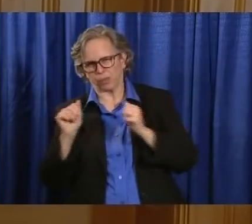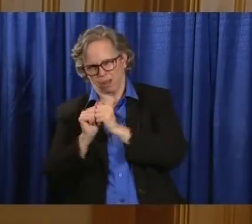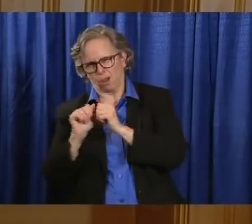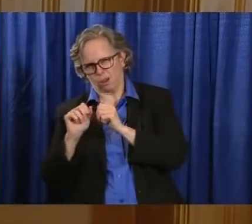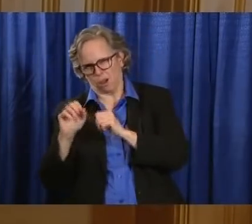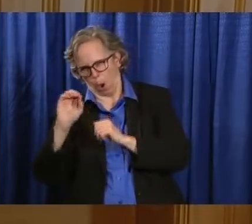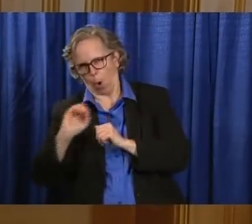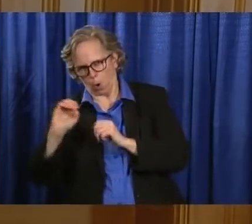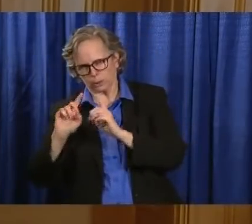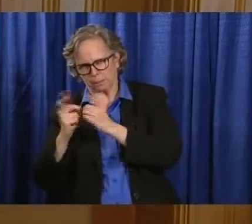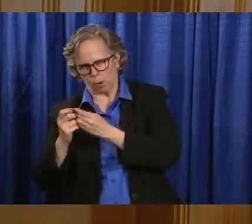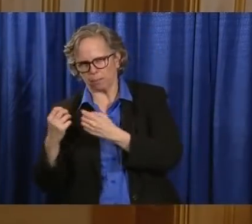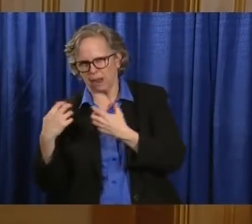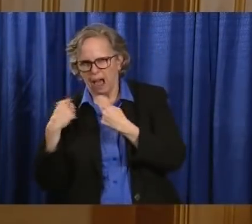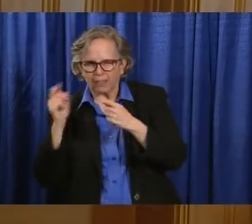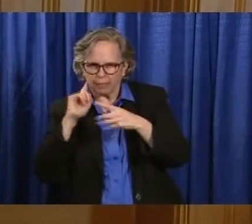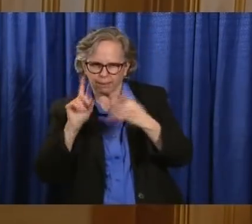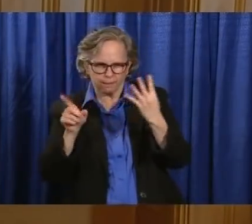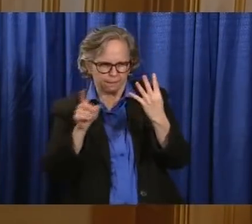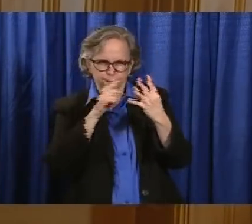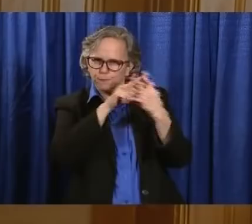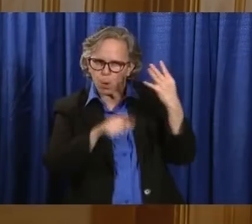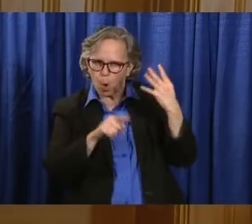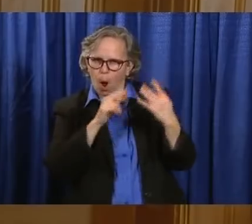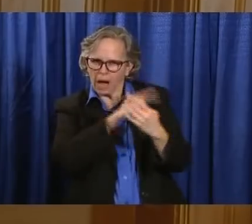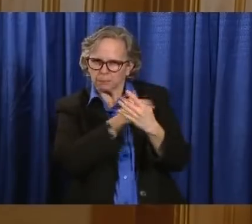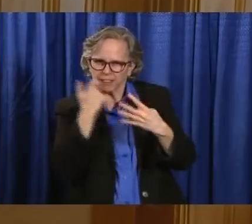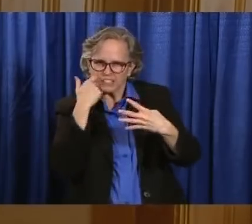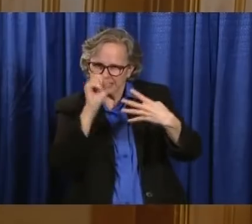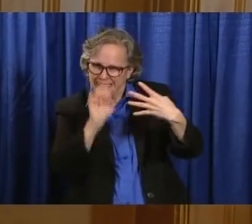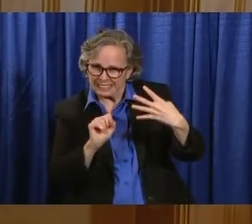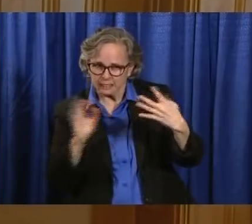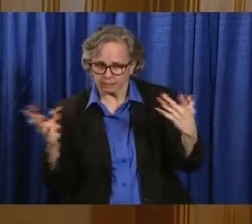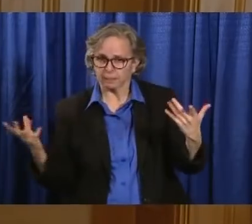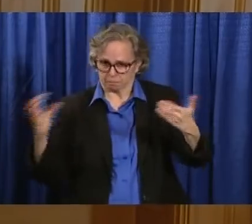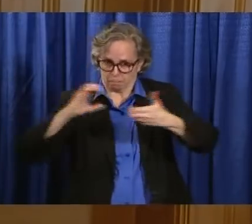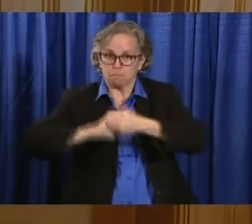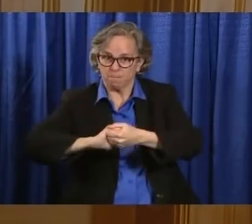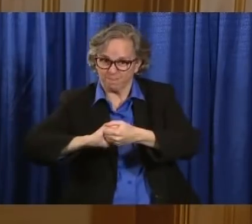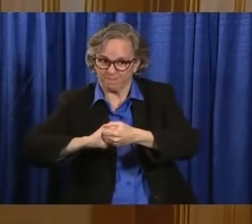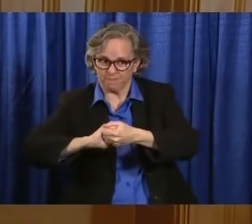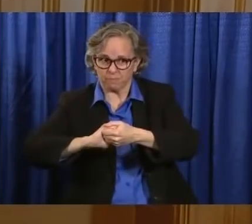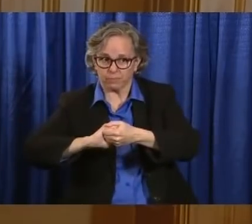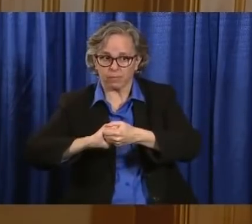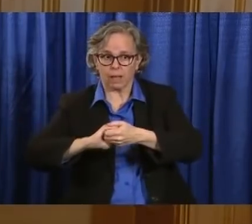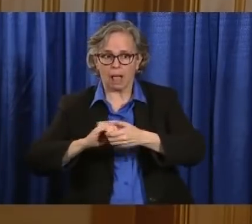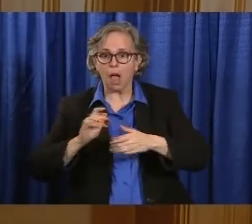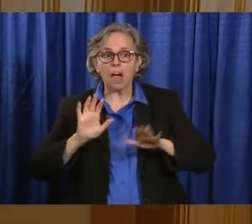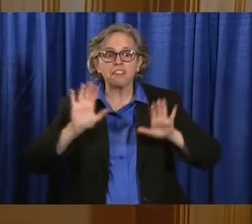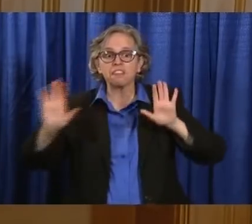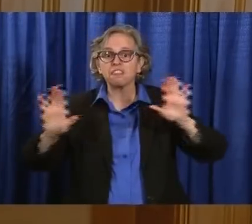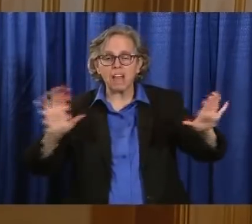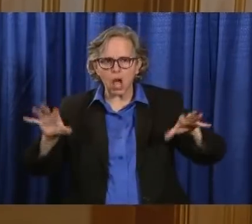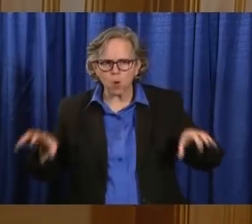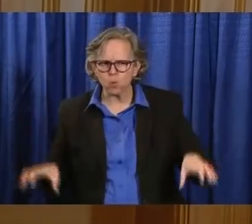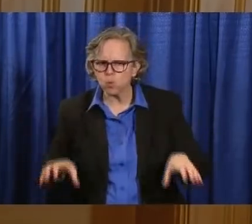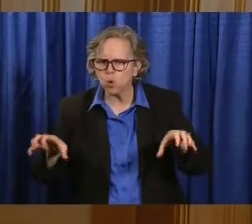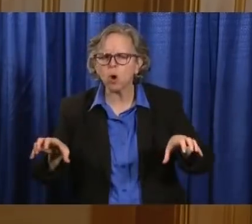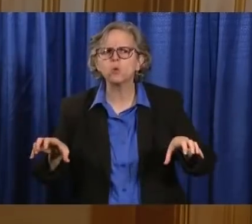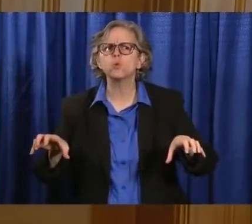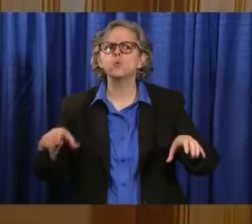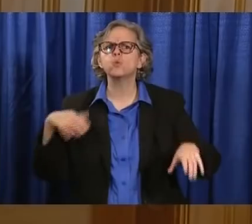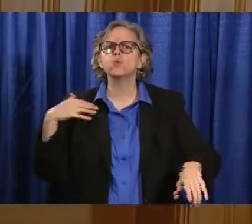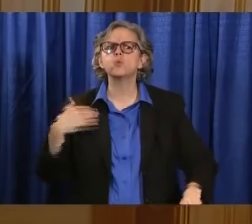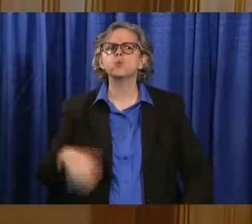read, Cleveland Clinic, UH, Ohio State, as well as Metro Health, the capacity to test has actually gone